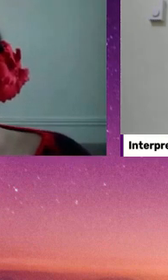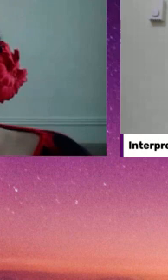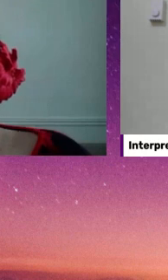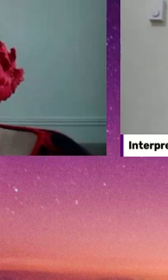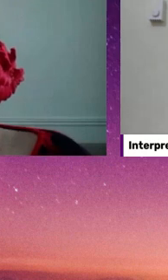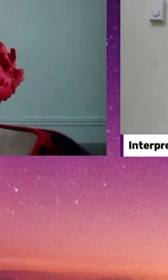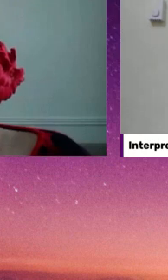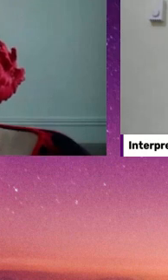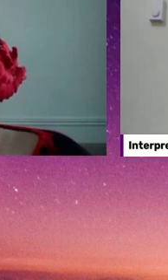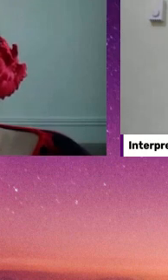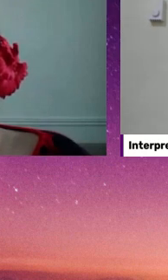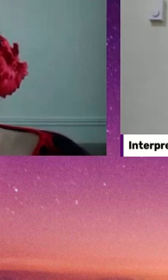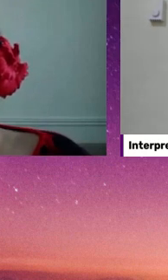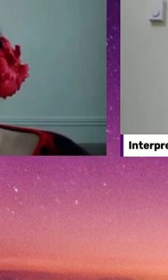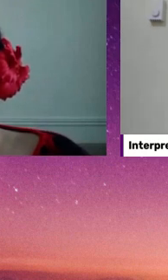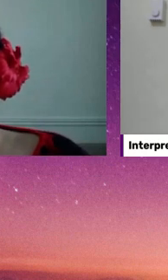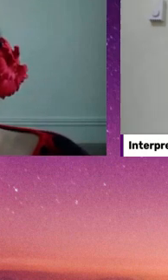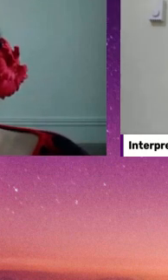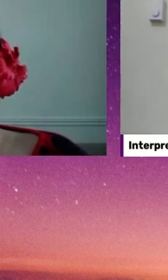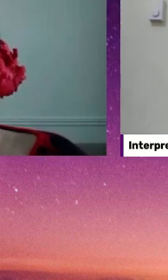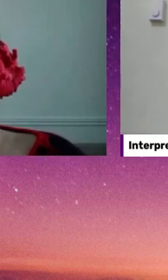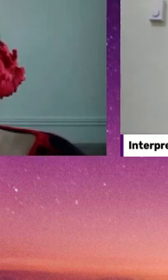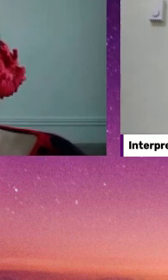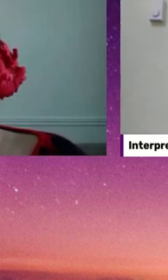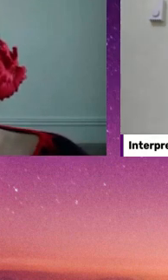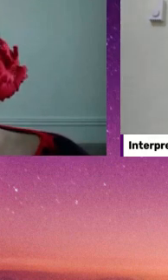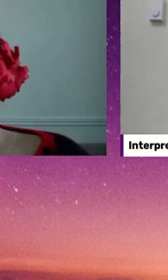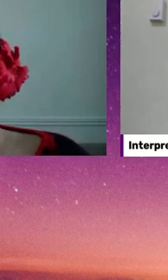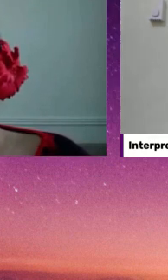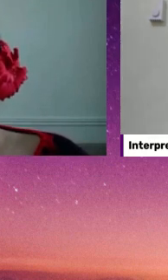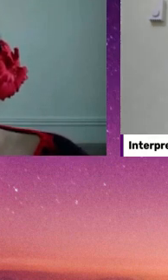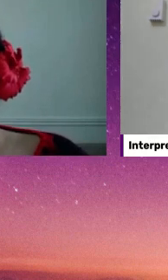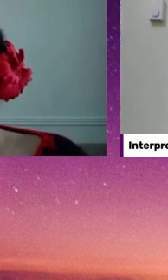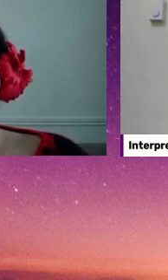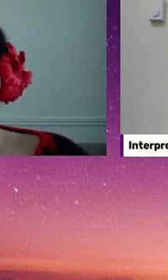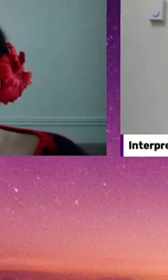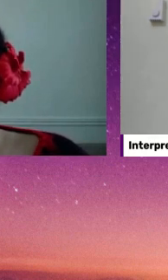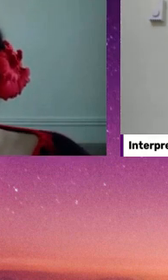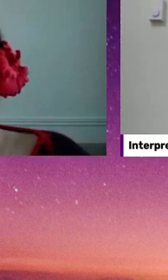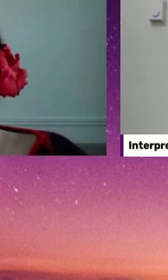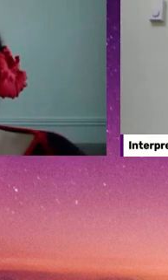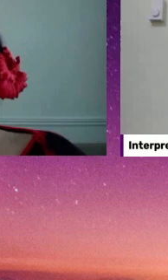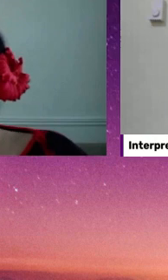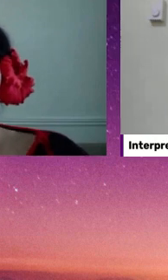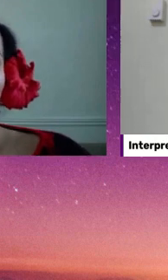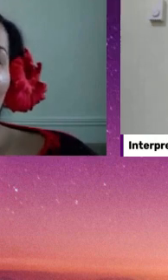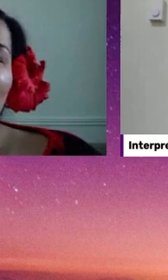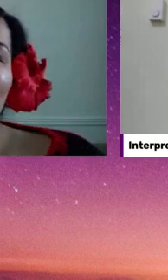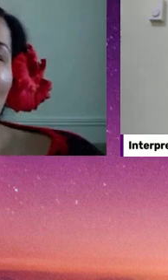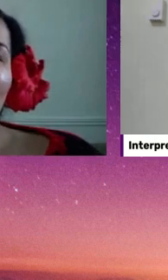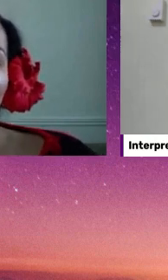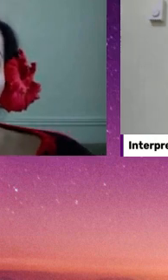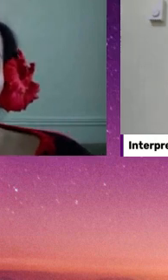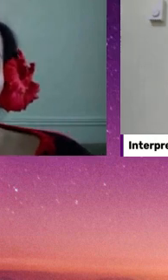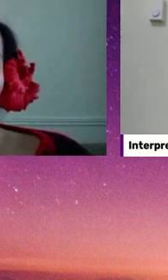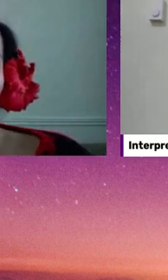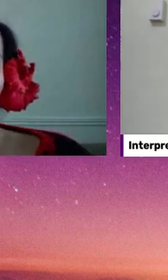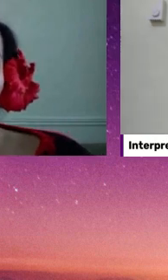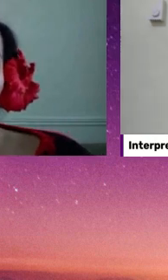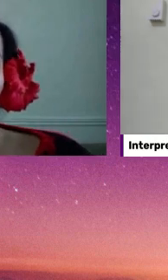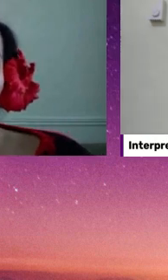or coordinator manager for Gender Justice League. And I am also the interim manager director for our Safe House program as